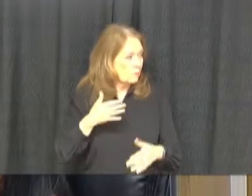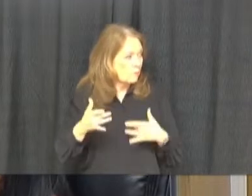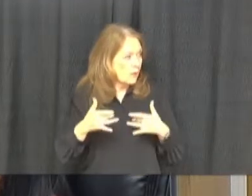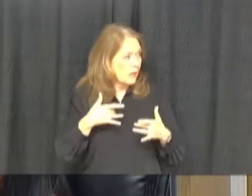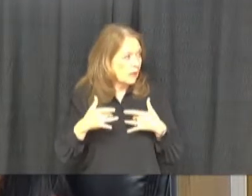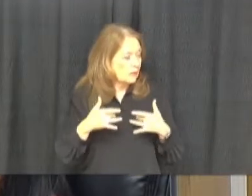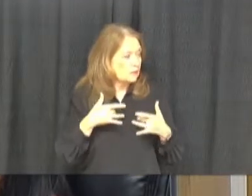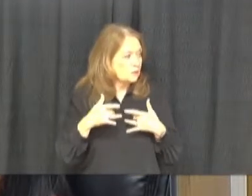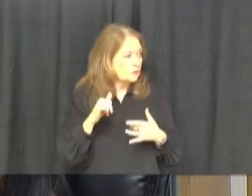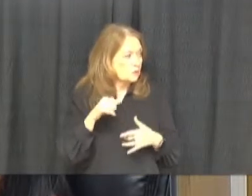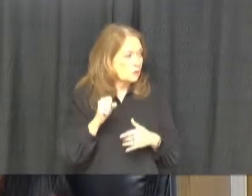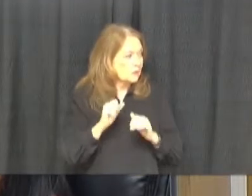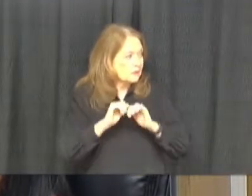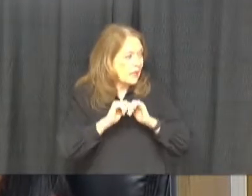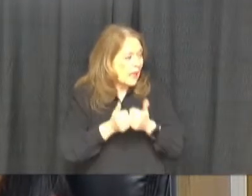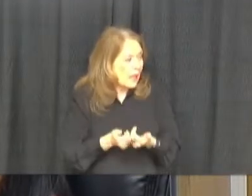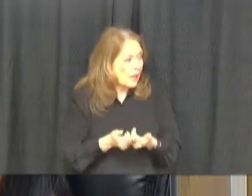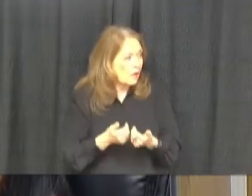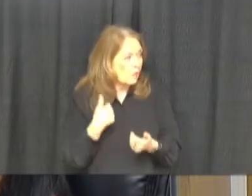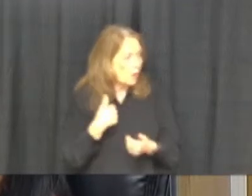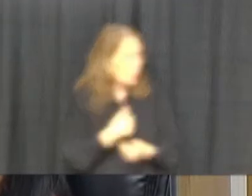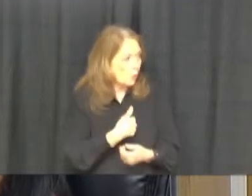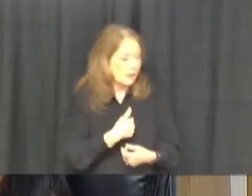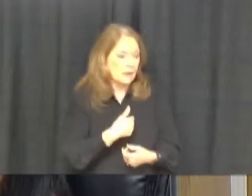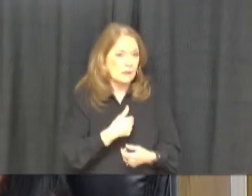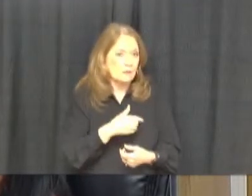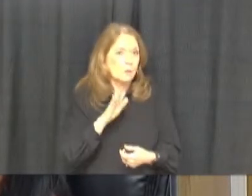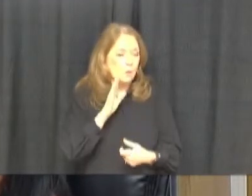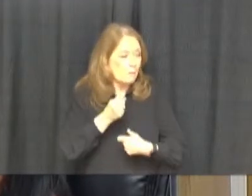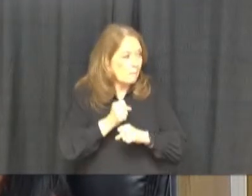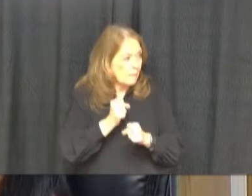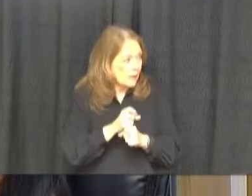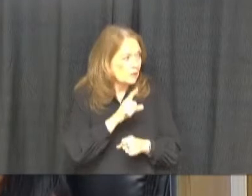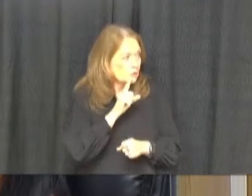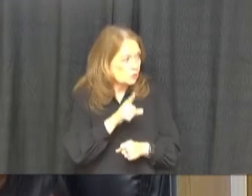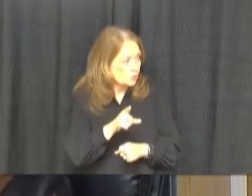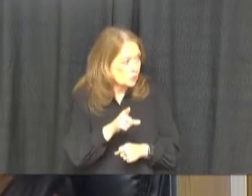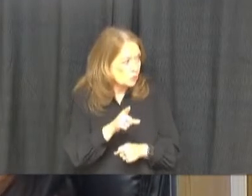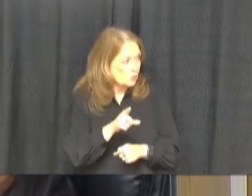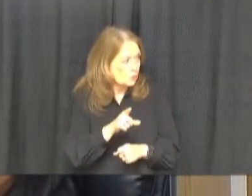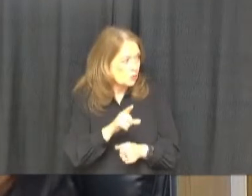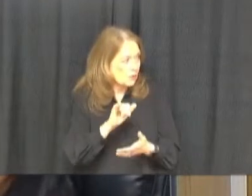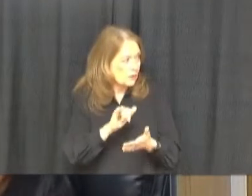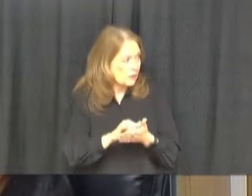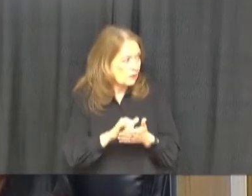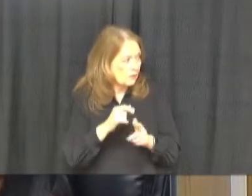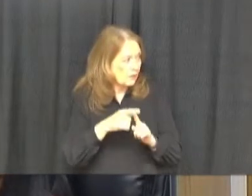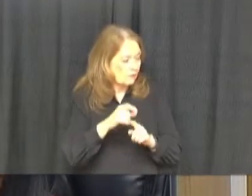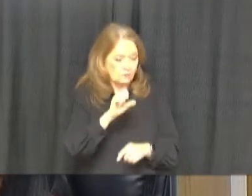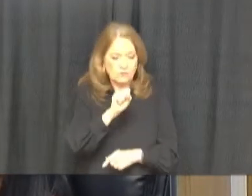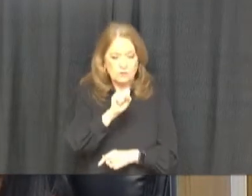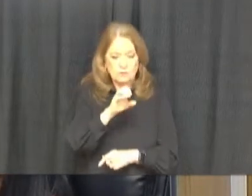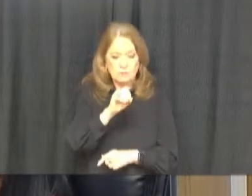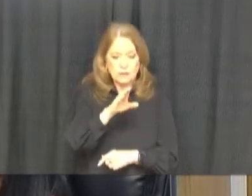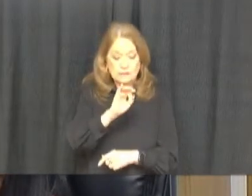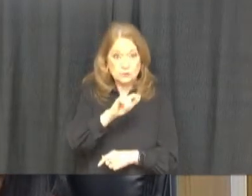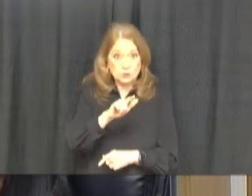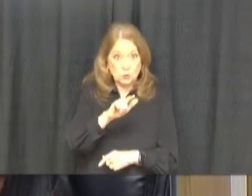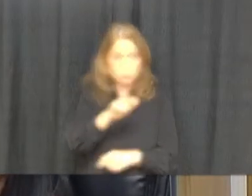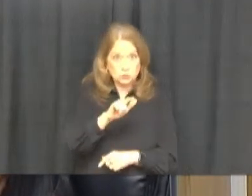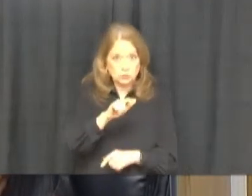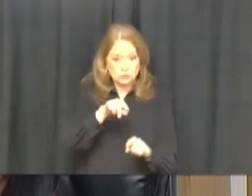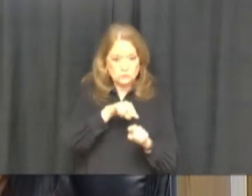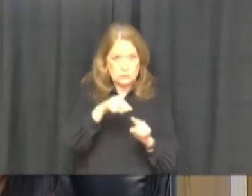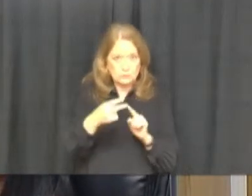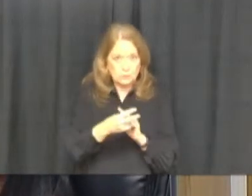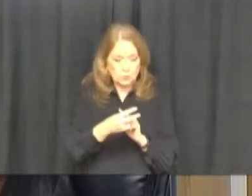is, how are we going to make sure that from a social standpoint